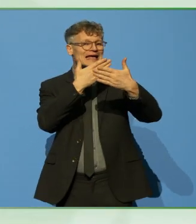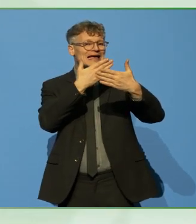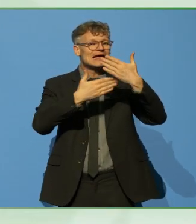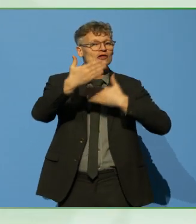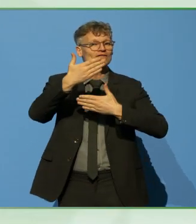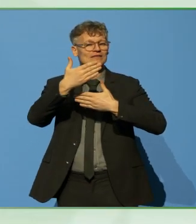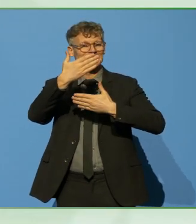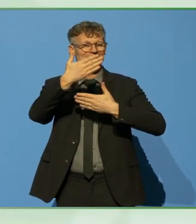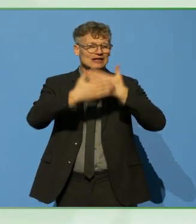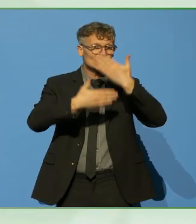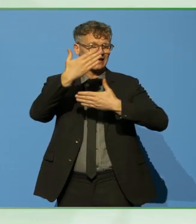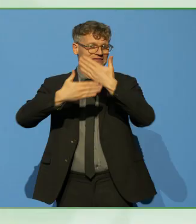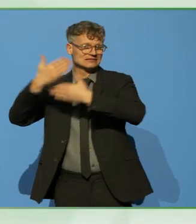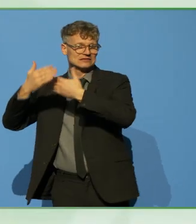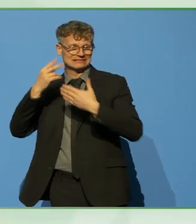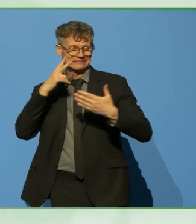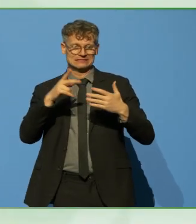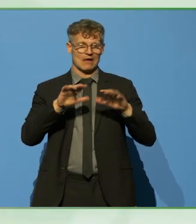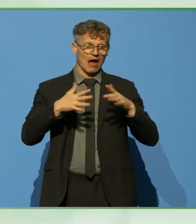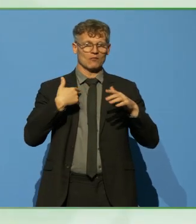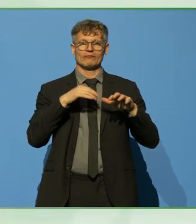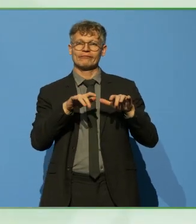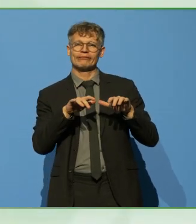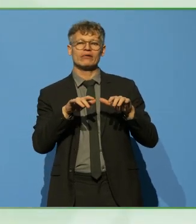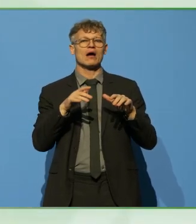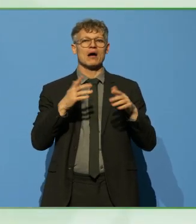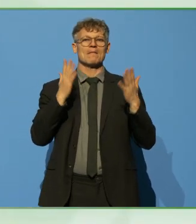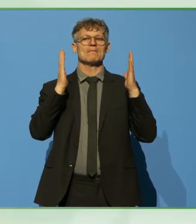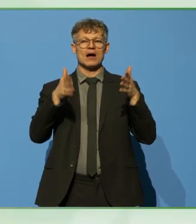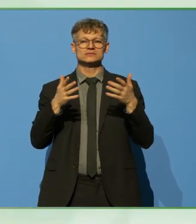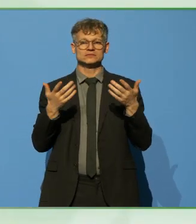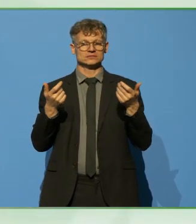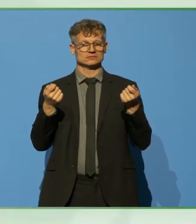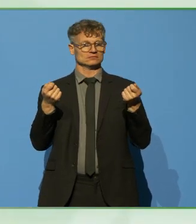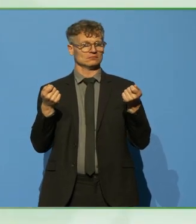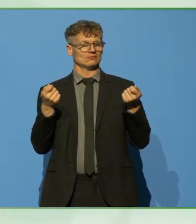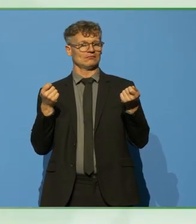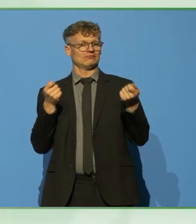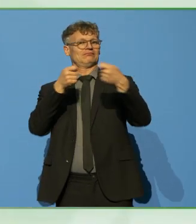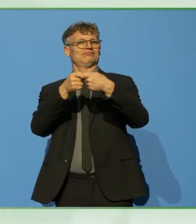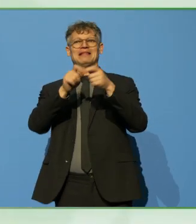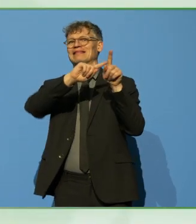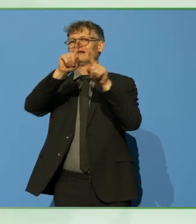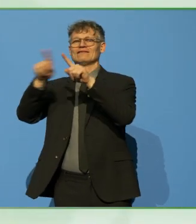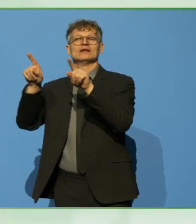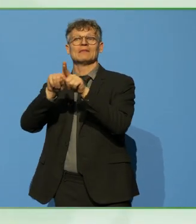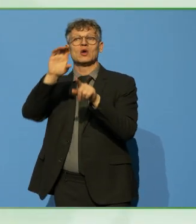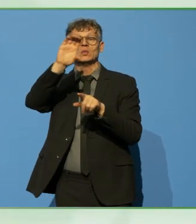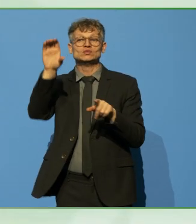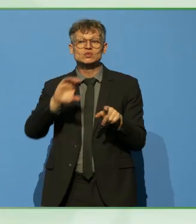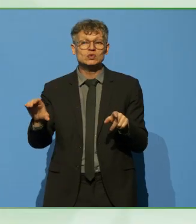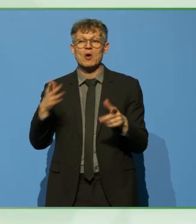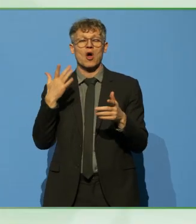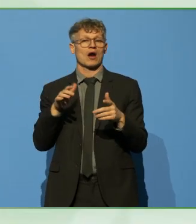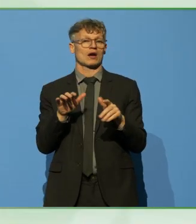standard assistive technologies such as Zoom or keyboard navigation or screen readers, voice control, high contrast, as we've